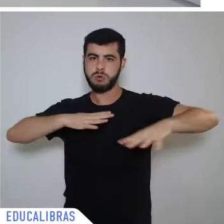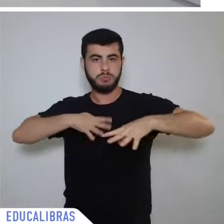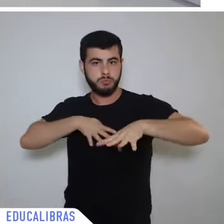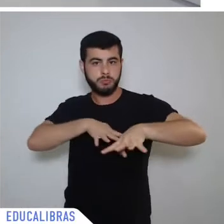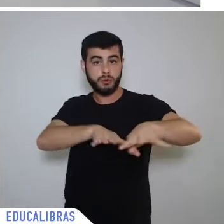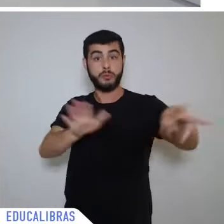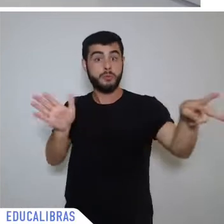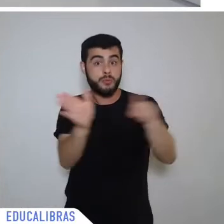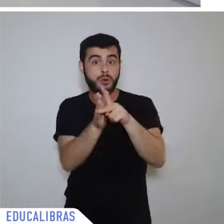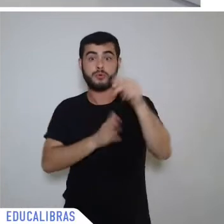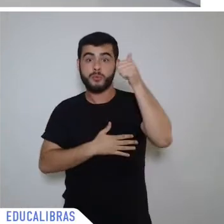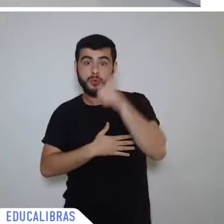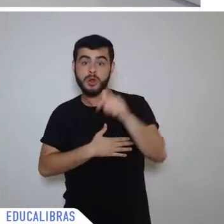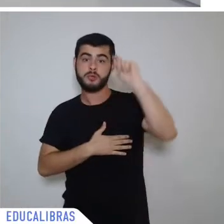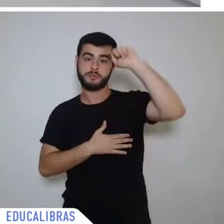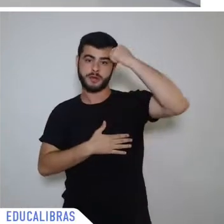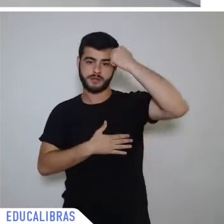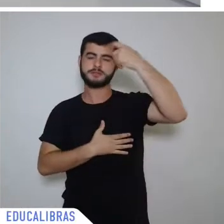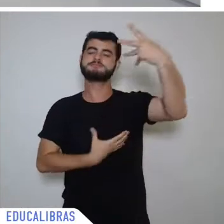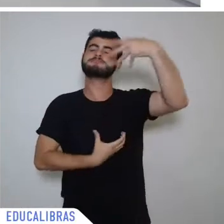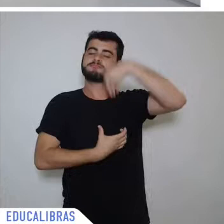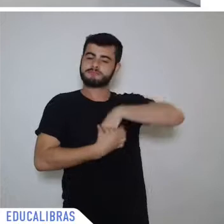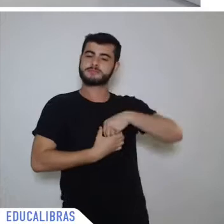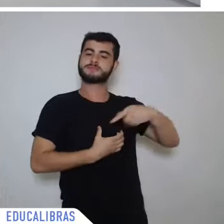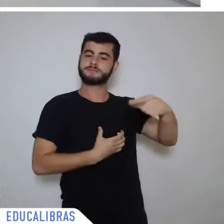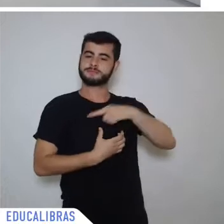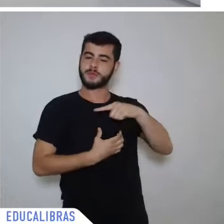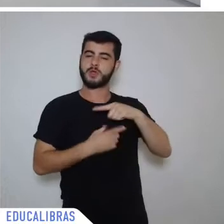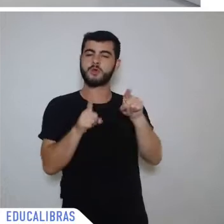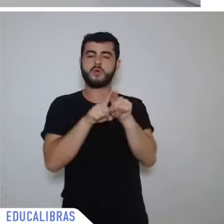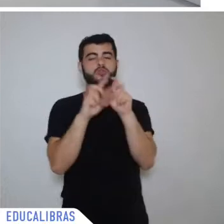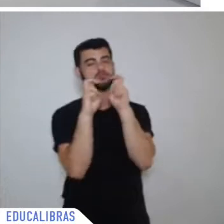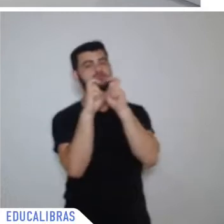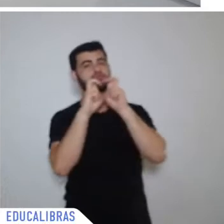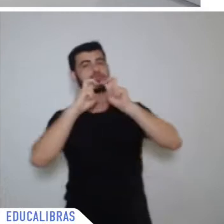spirit that motivates this Black woman also